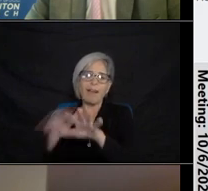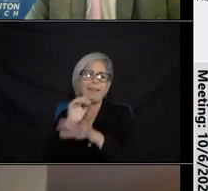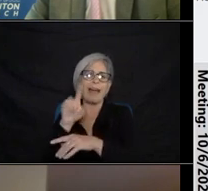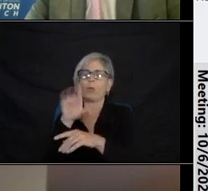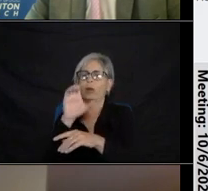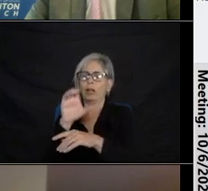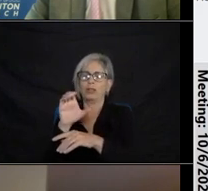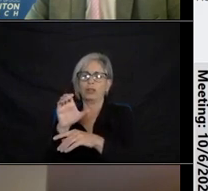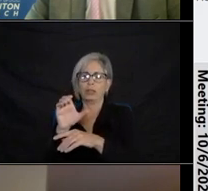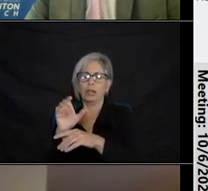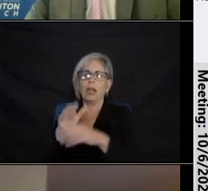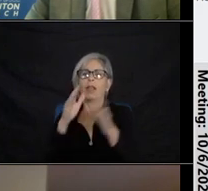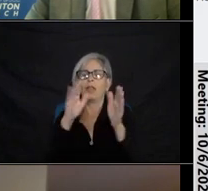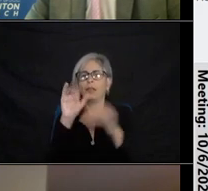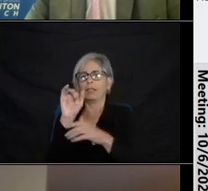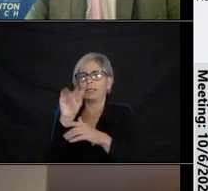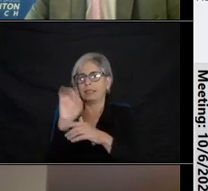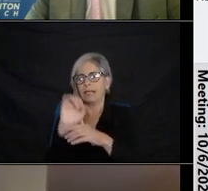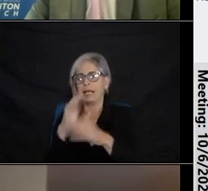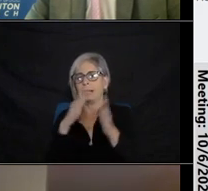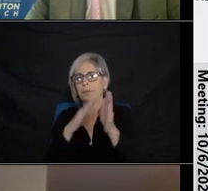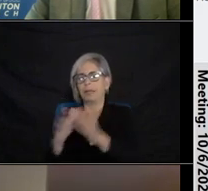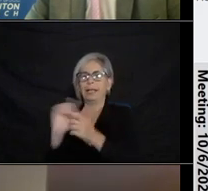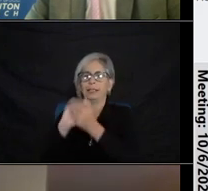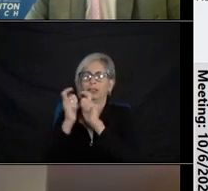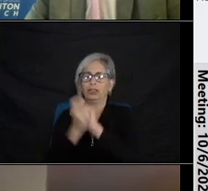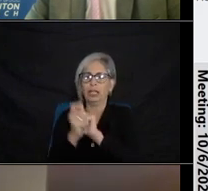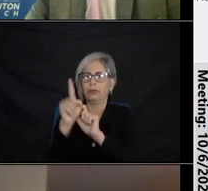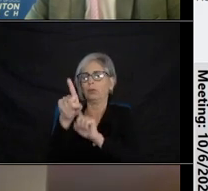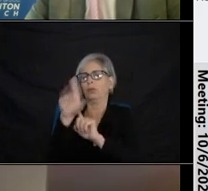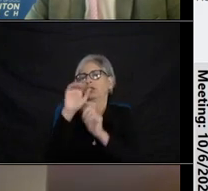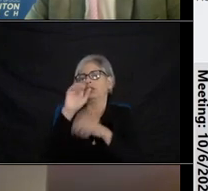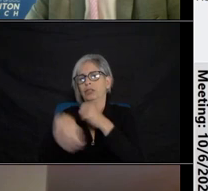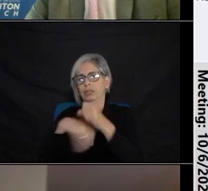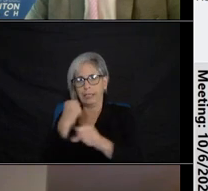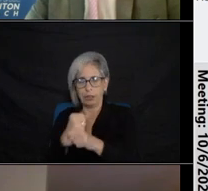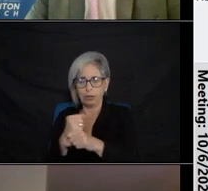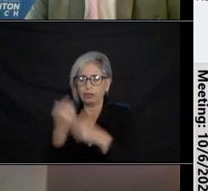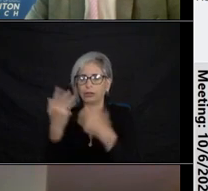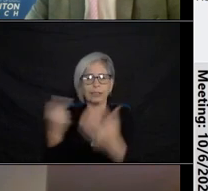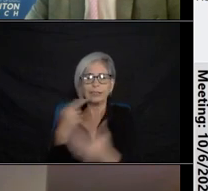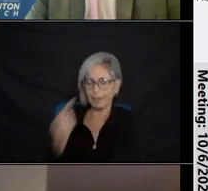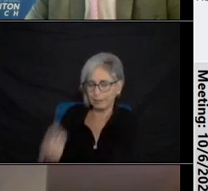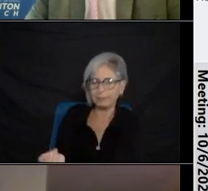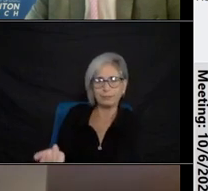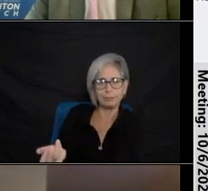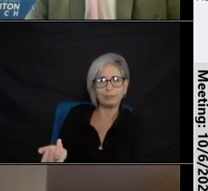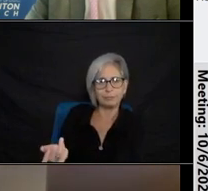site plan has changed to reflect the 100-year site flood. According to